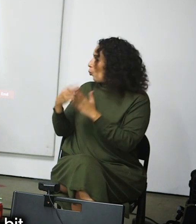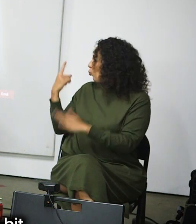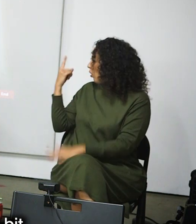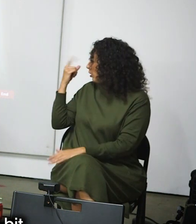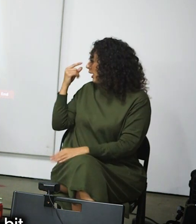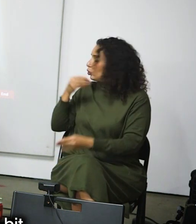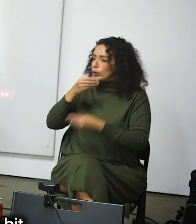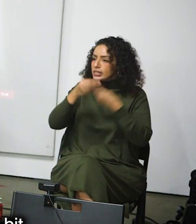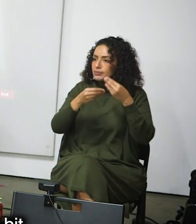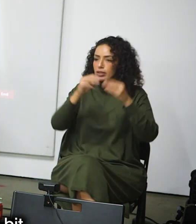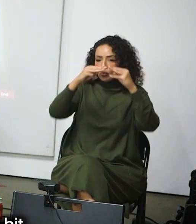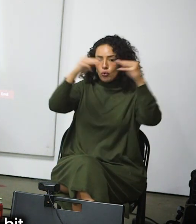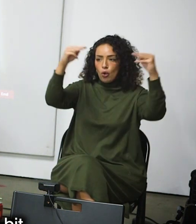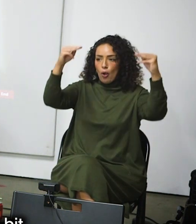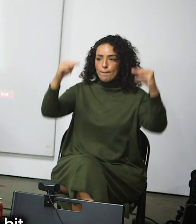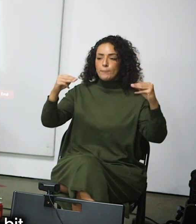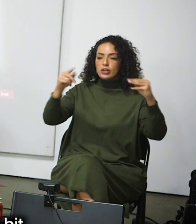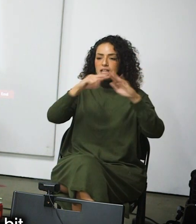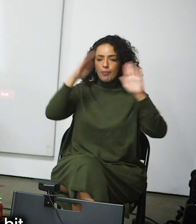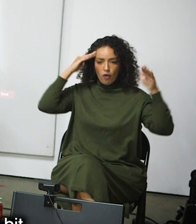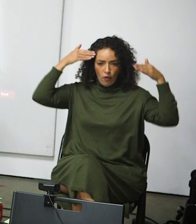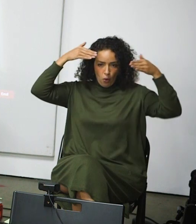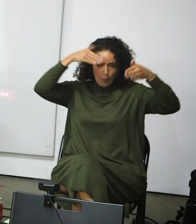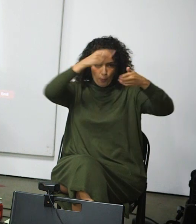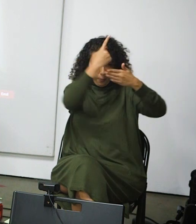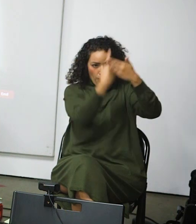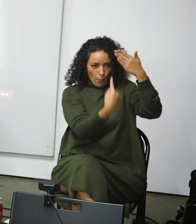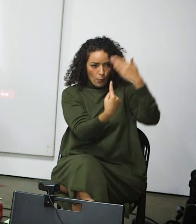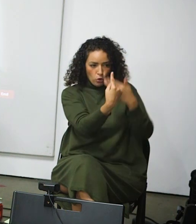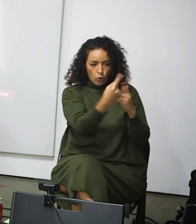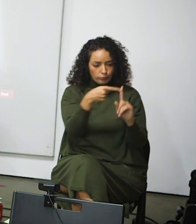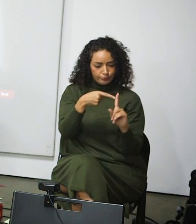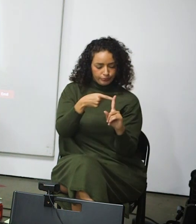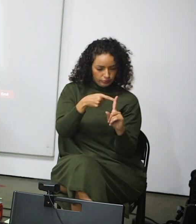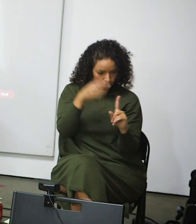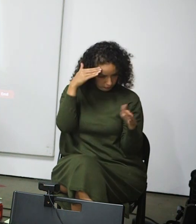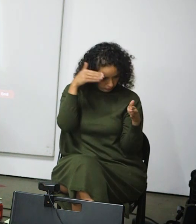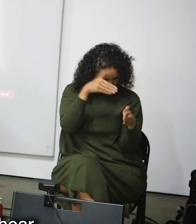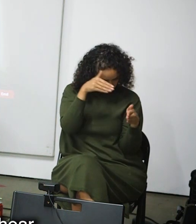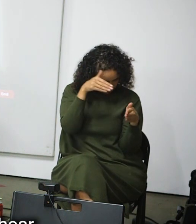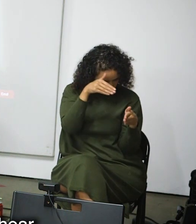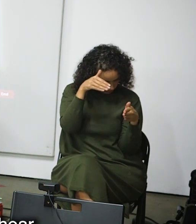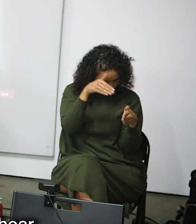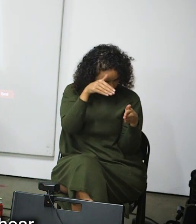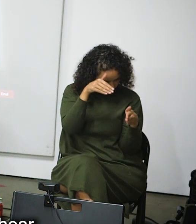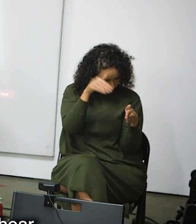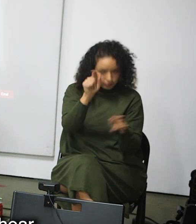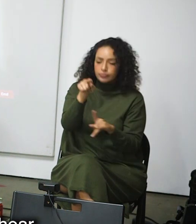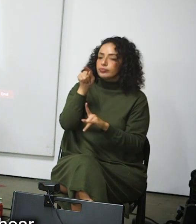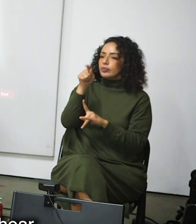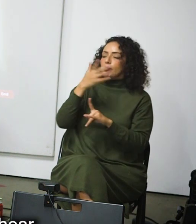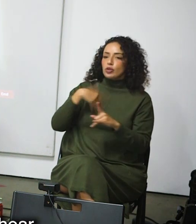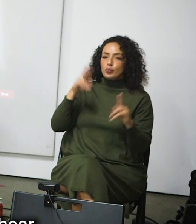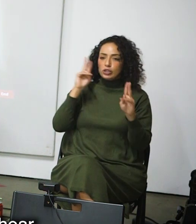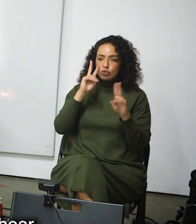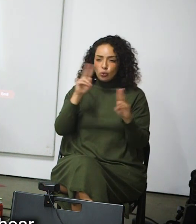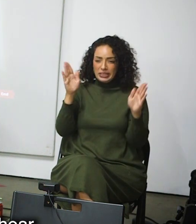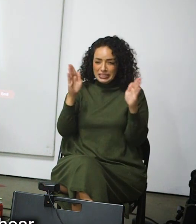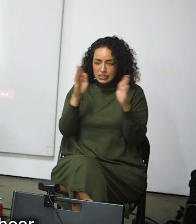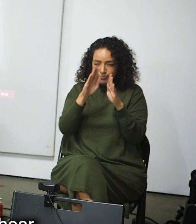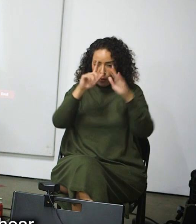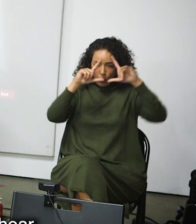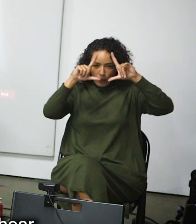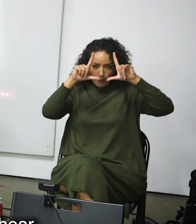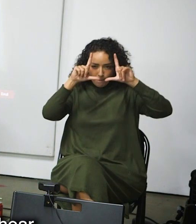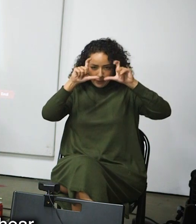your Museum of Monotropism, because we only saw this tiny picture, and I would really love to know more and to hear